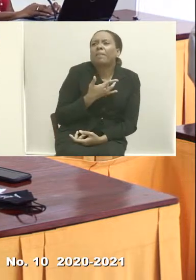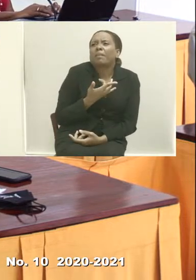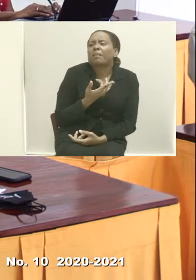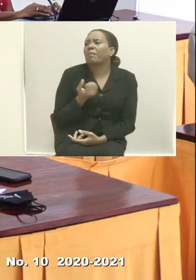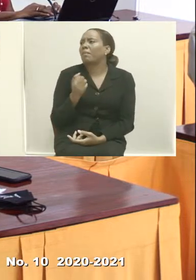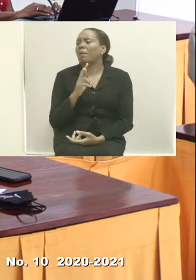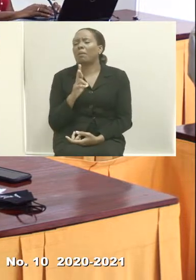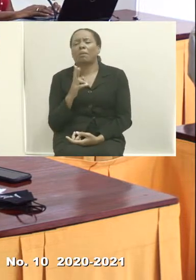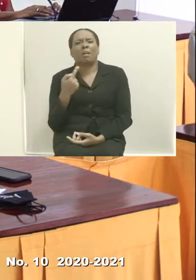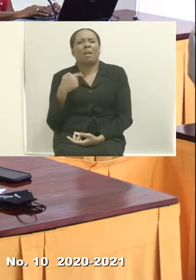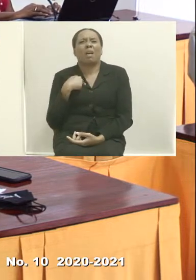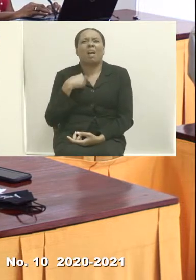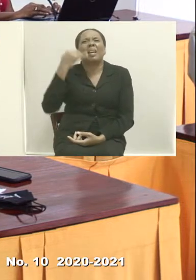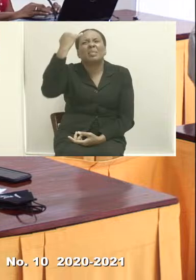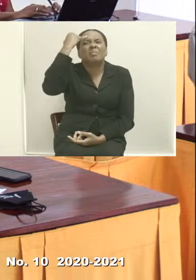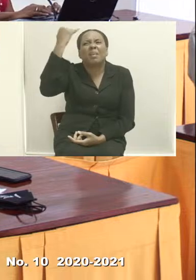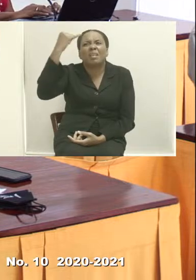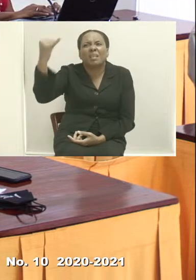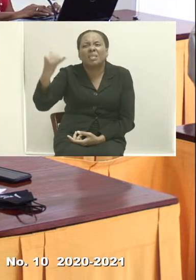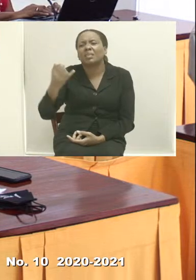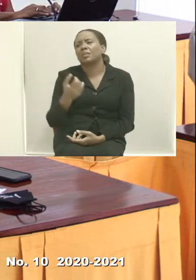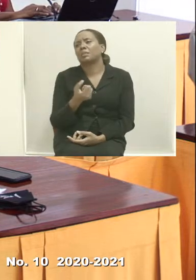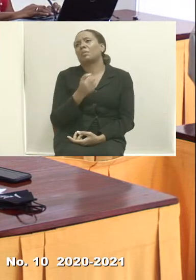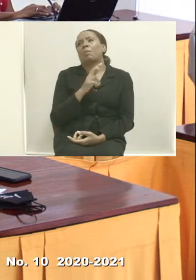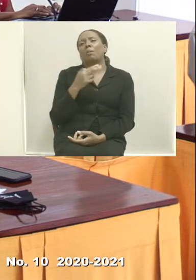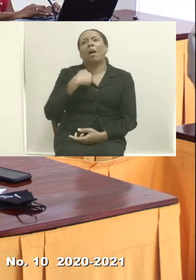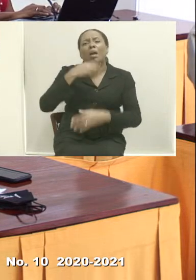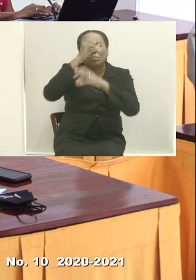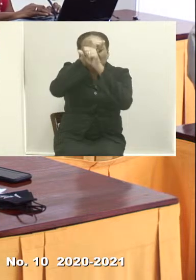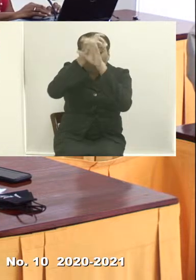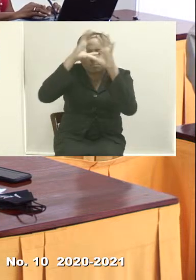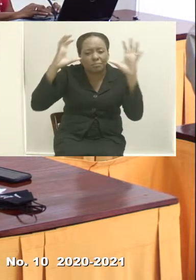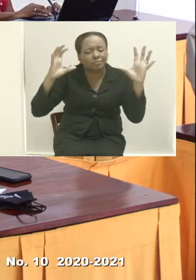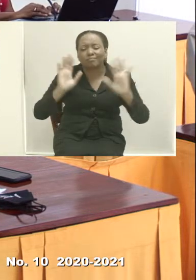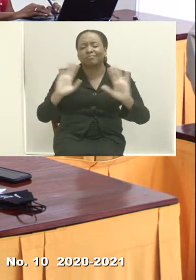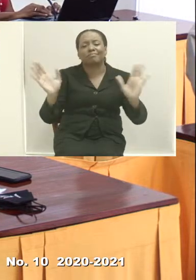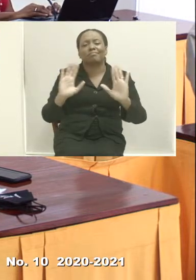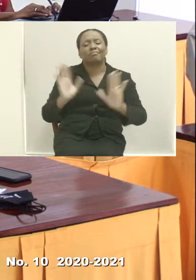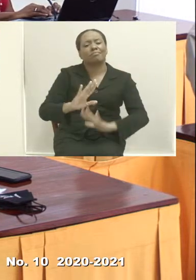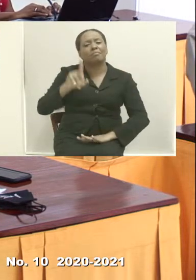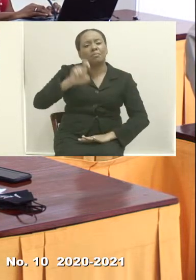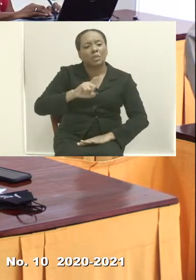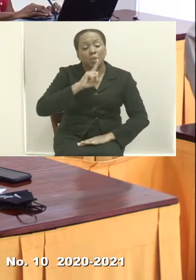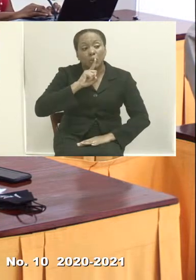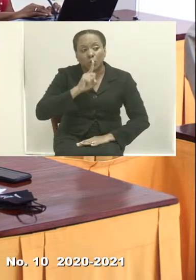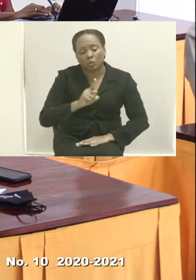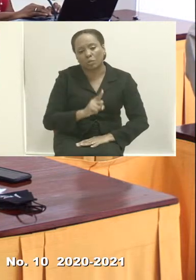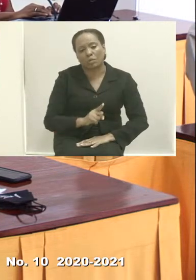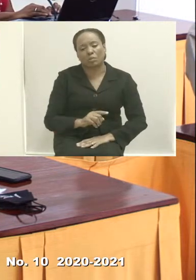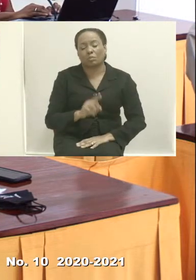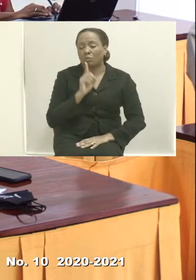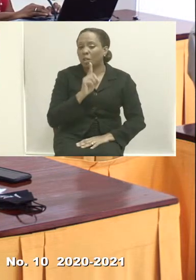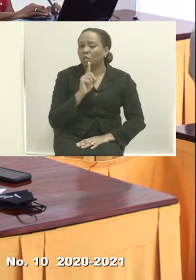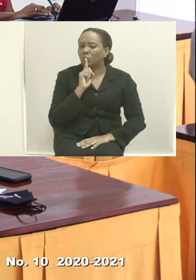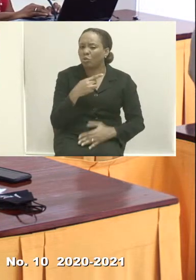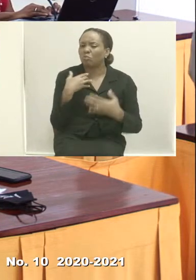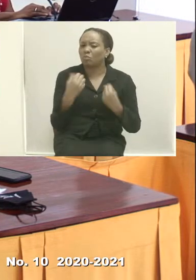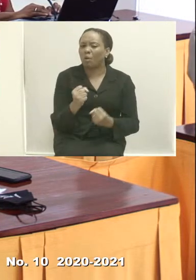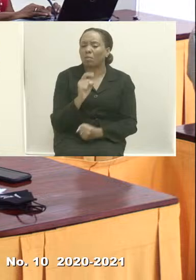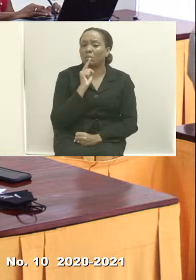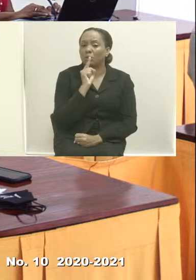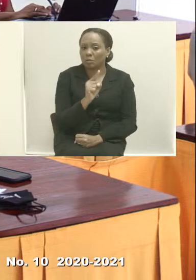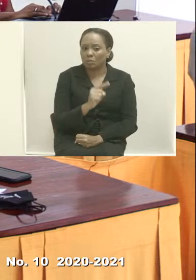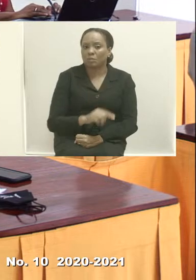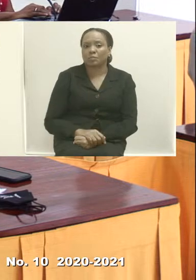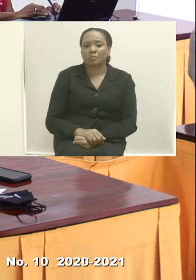do is to be certain with the policy interventions, almost surgical, so as to make sure that they're as appropriate as is